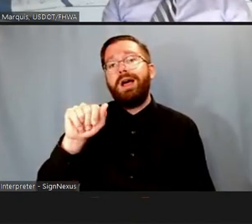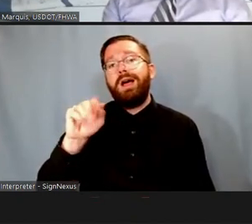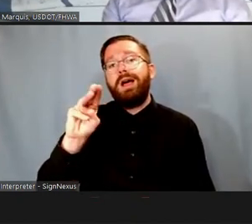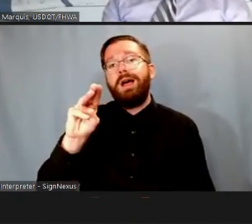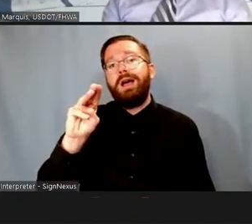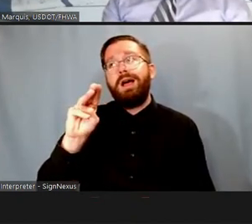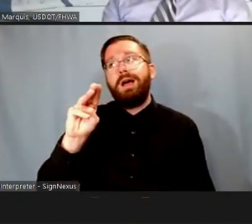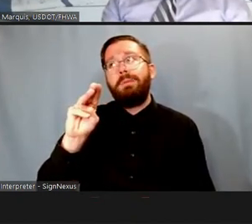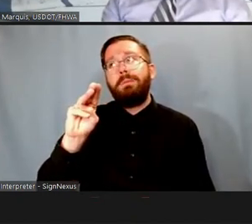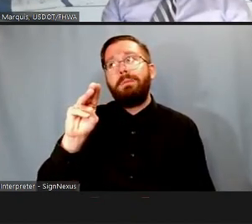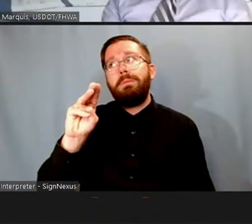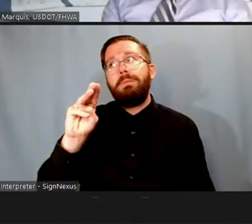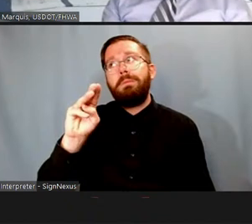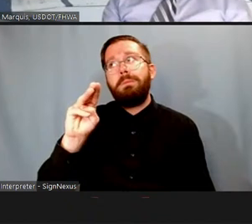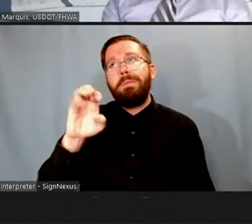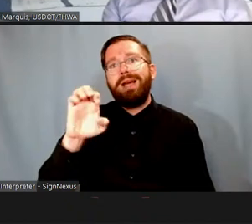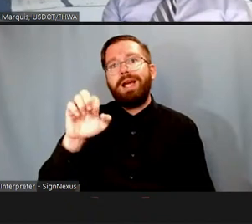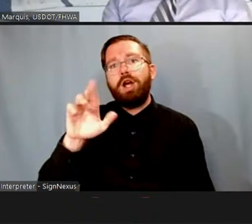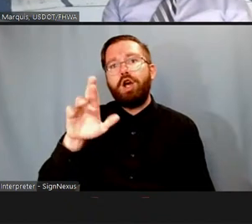susan r